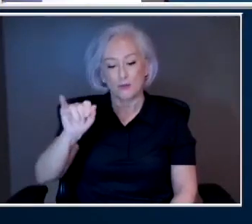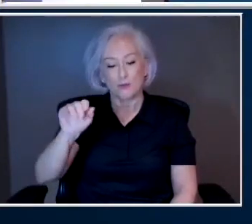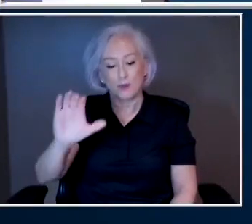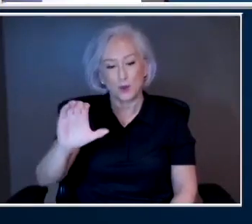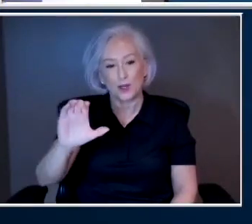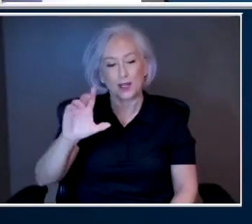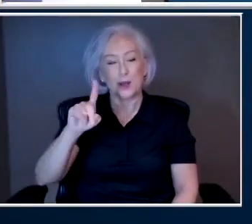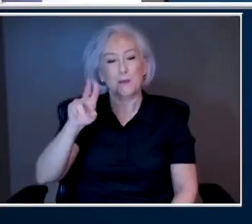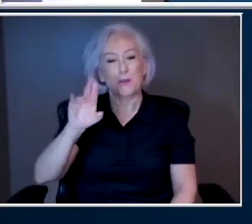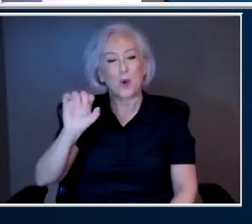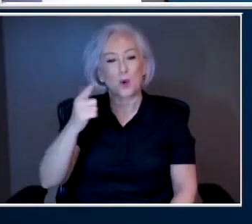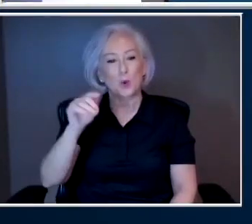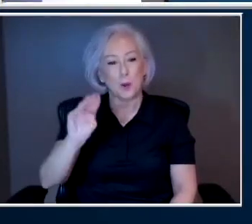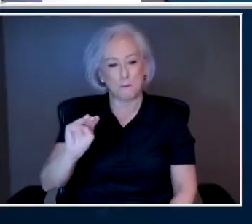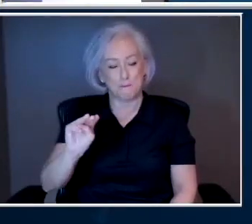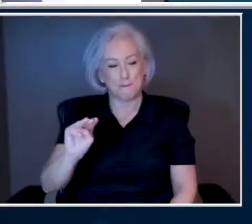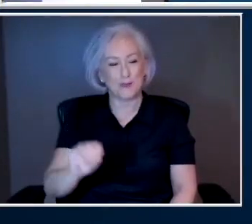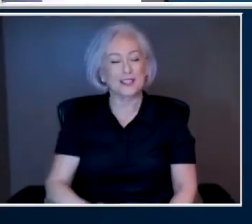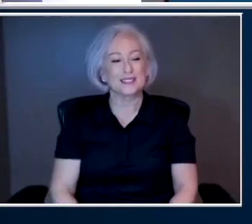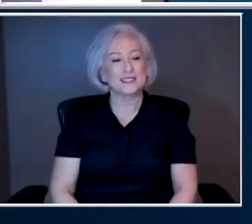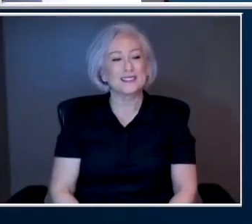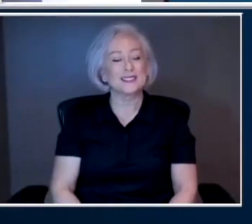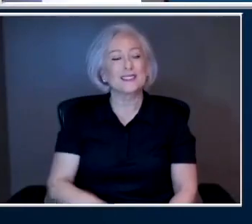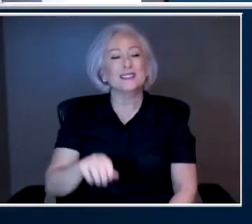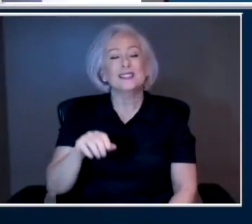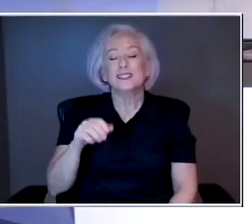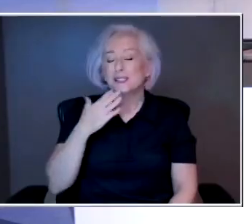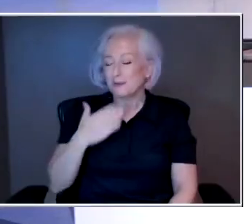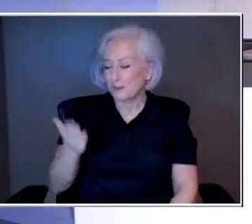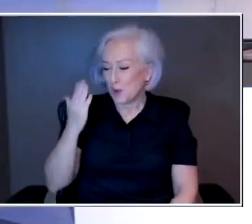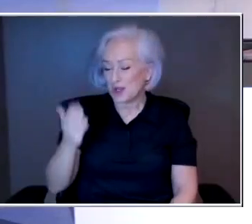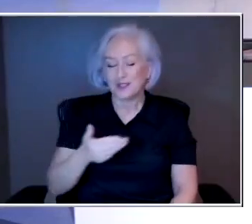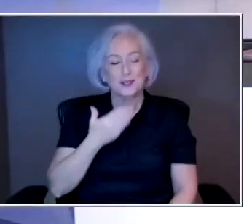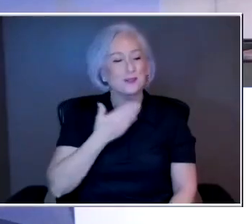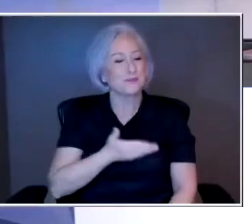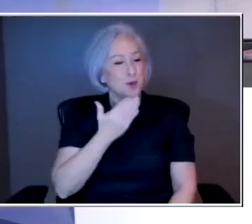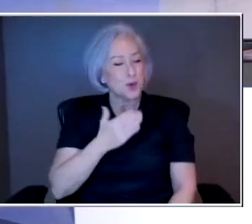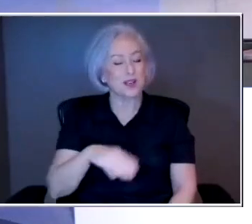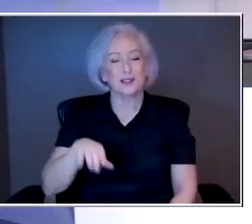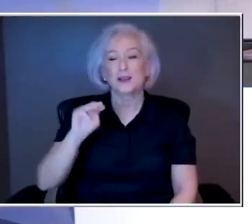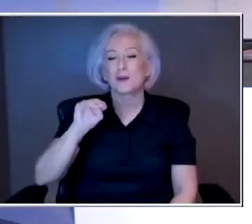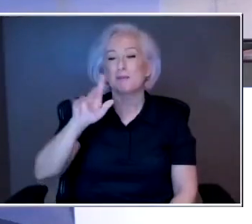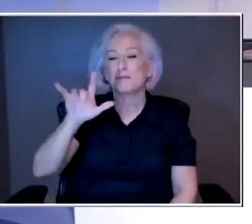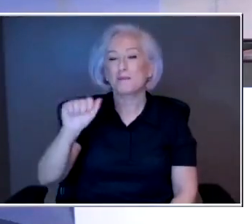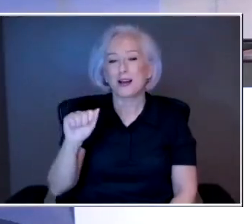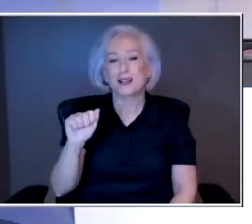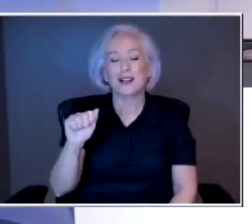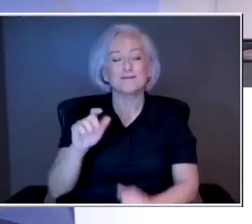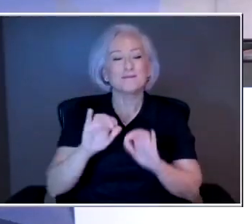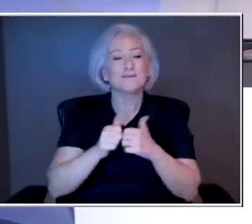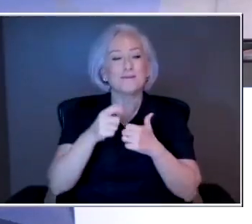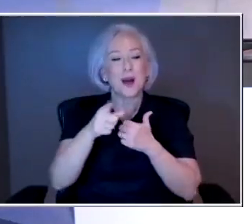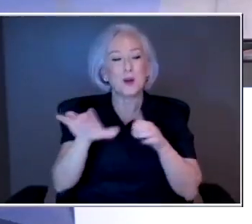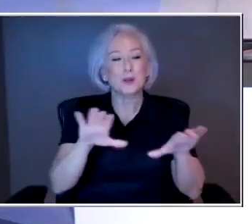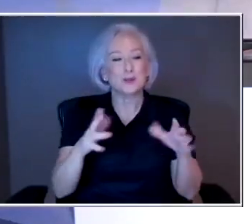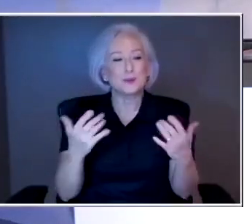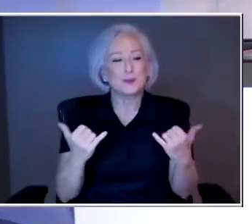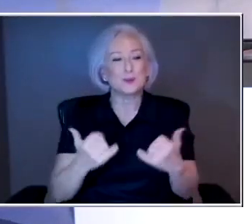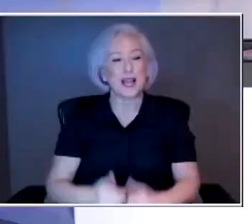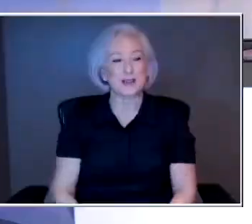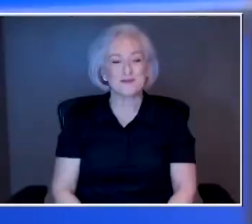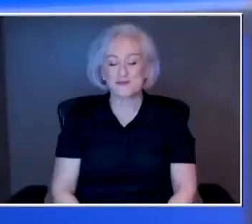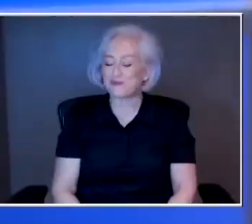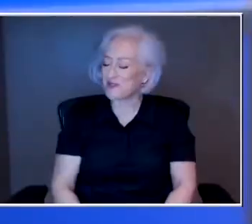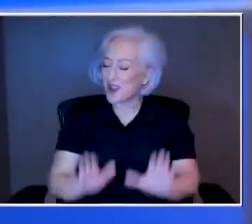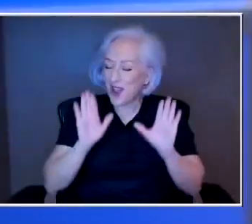have you. Mila, I want to start with you before we go back and learn more about your diagnosis. How are you doing today? Doing awesome, doing